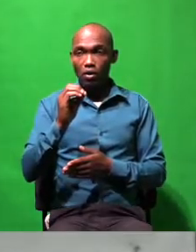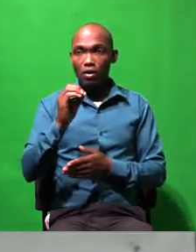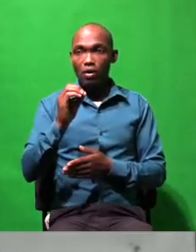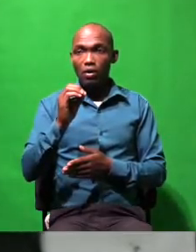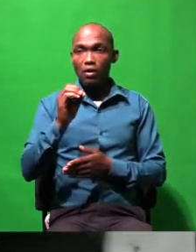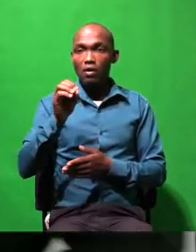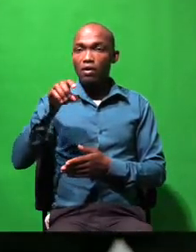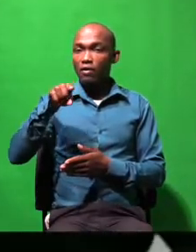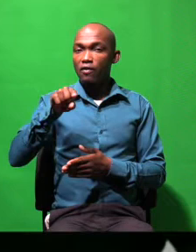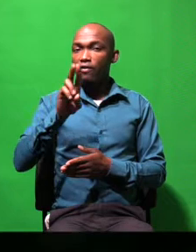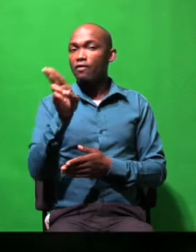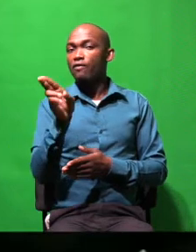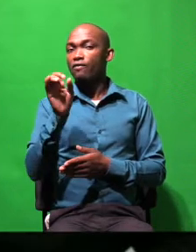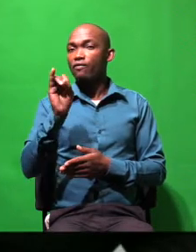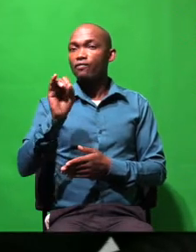Can you say